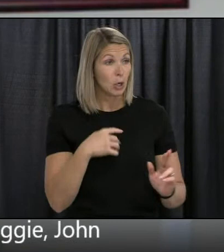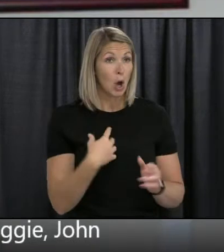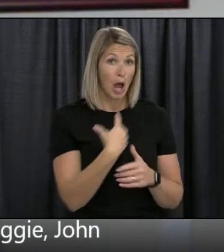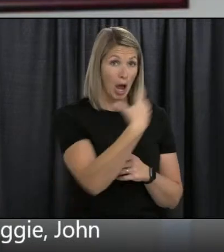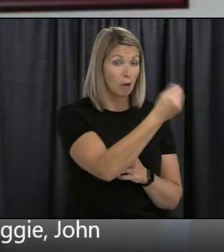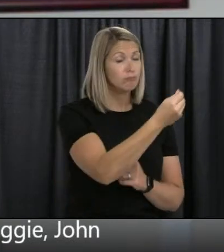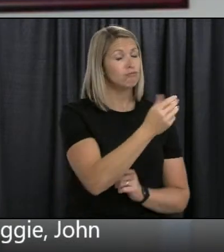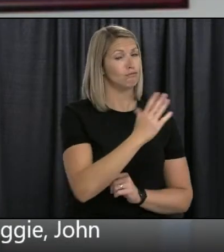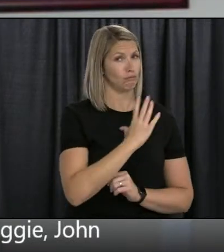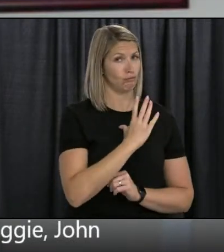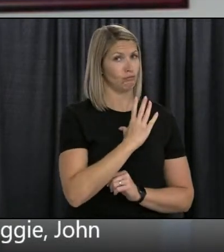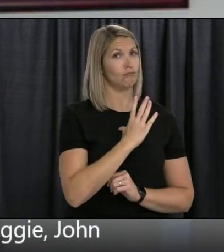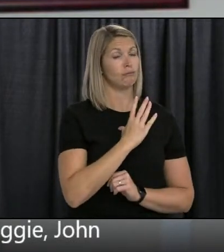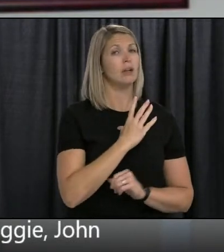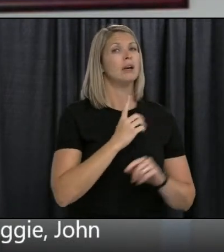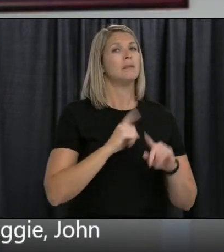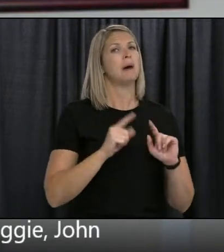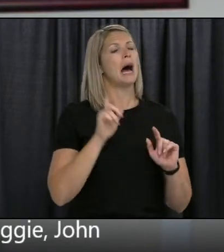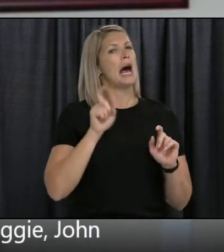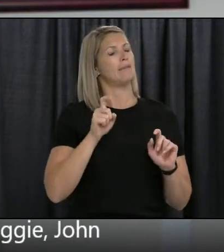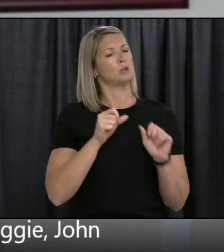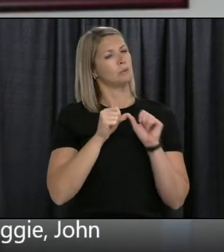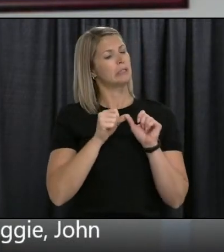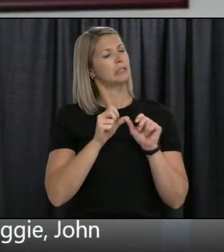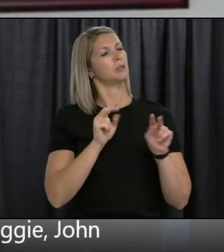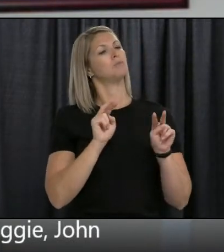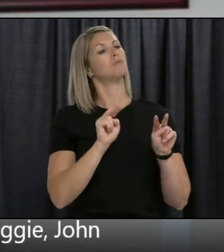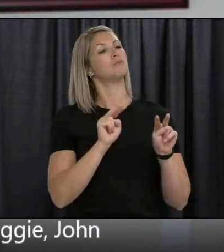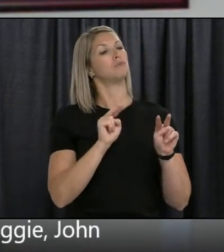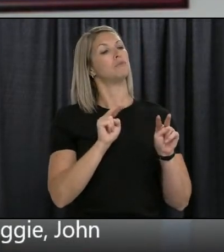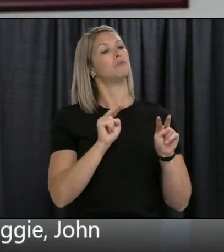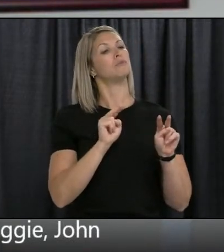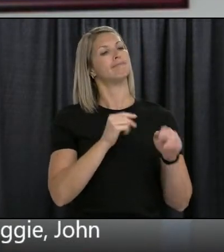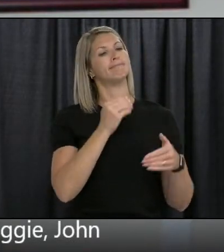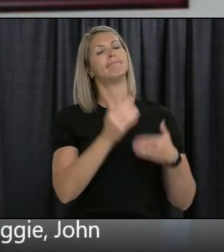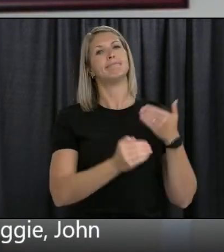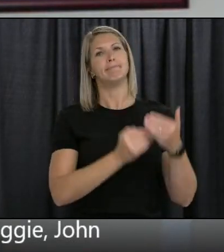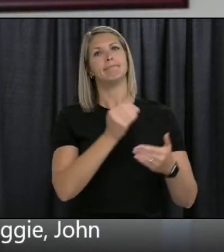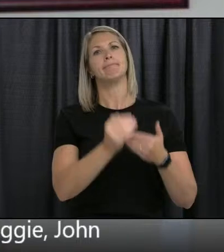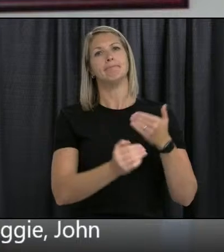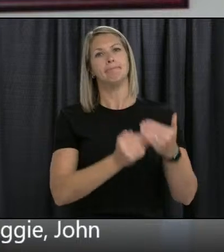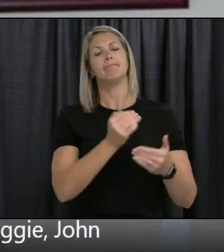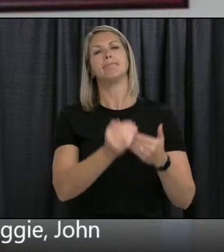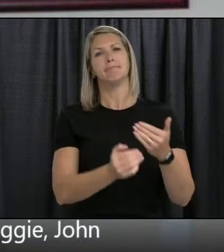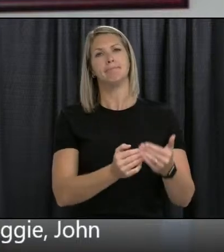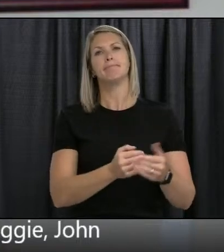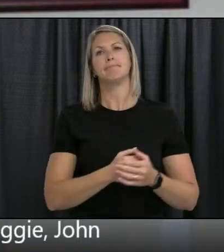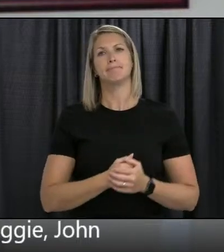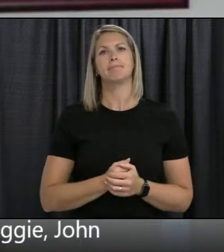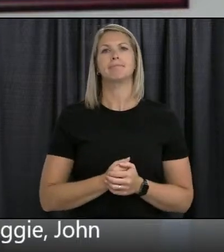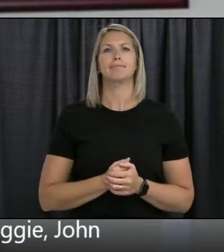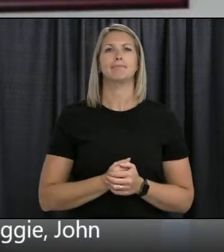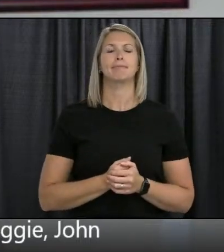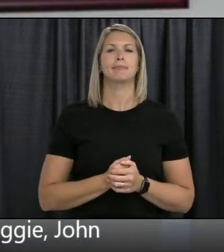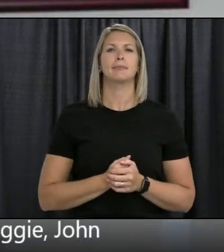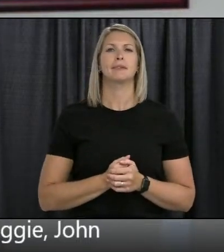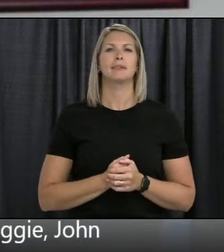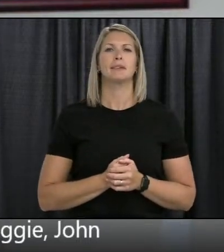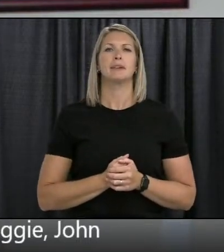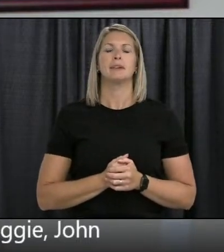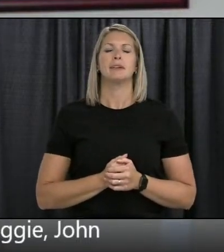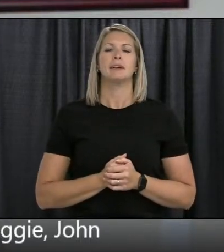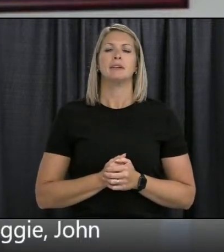keep and will be keeping a very close eye on this situation over the coming days and weeks. Issues that have